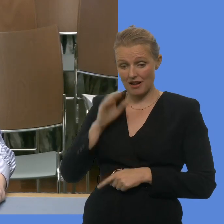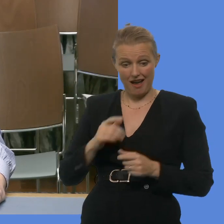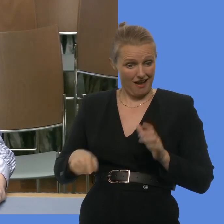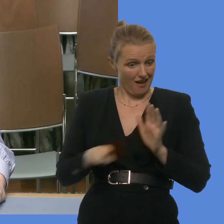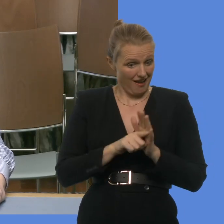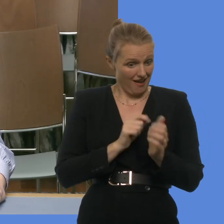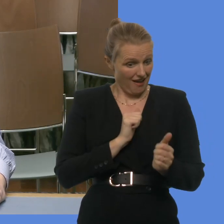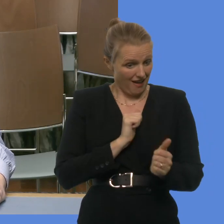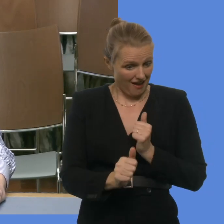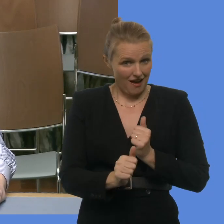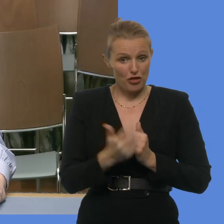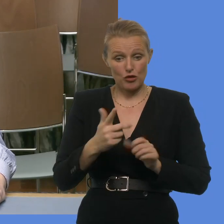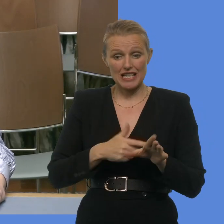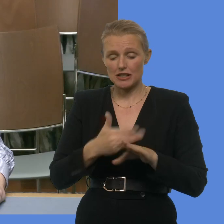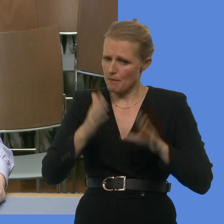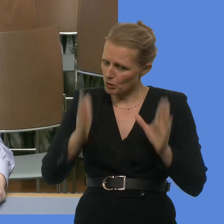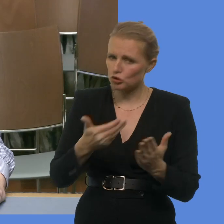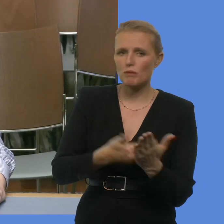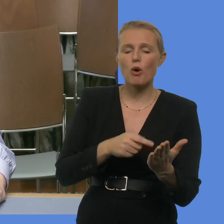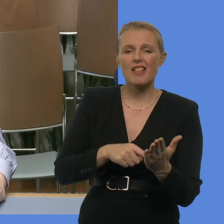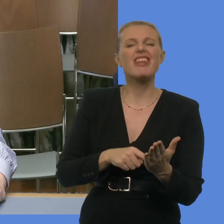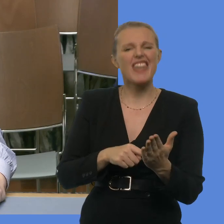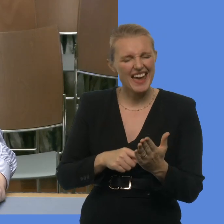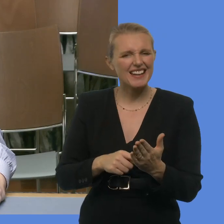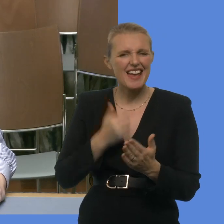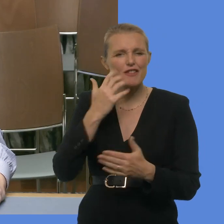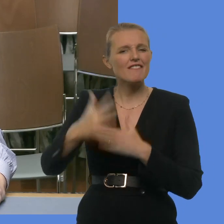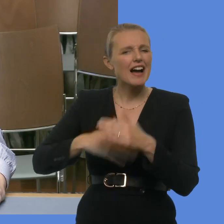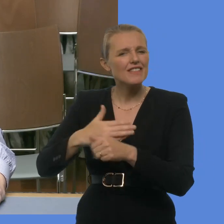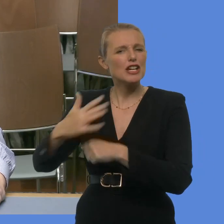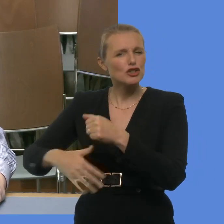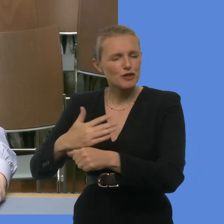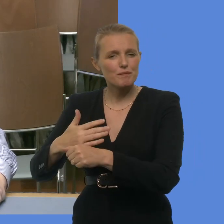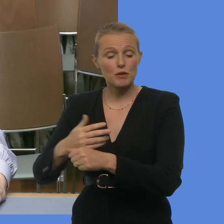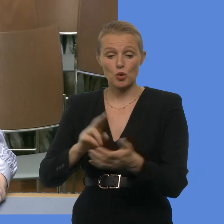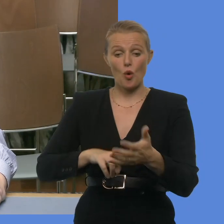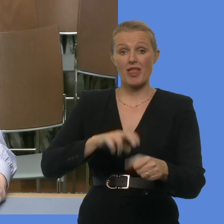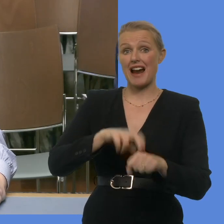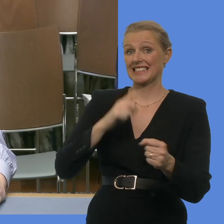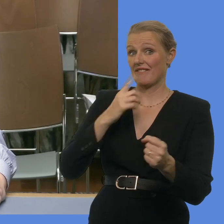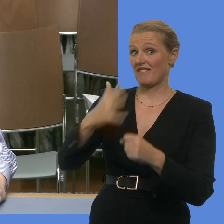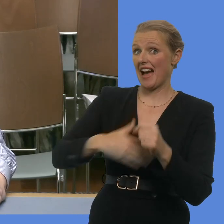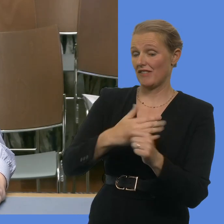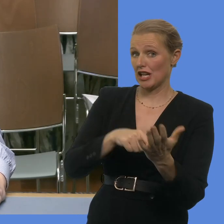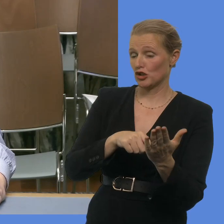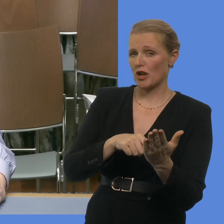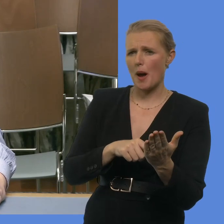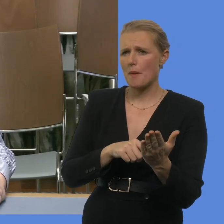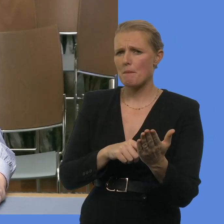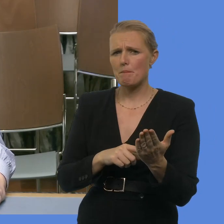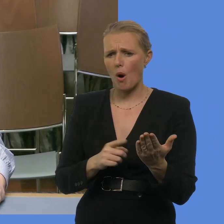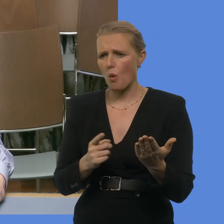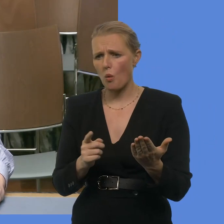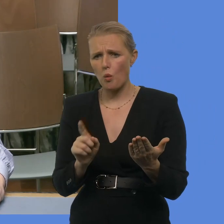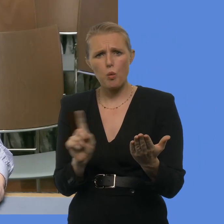Act was first enacted, and then 5 years thereafter. The Northern Ireland Bill has the 5-year reporting cycle, but it doesn't specify